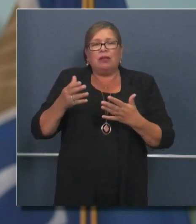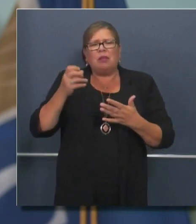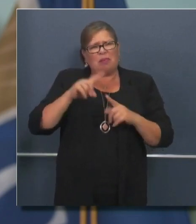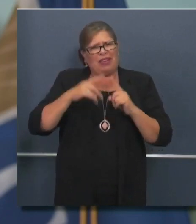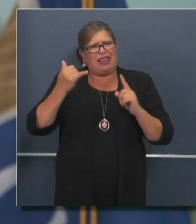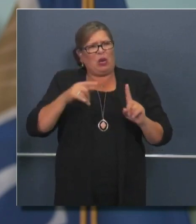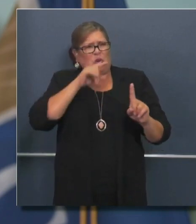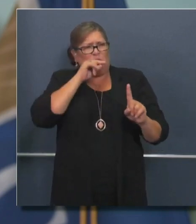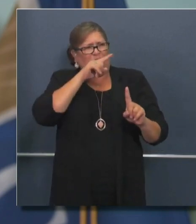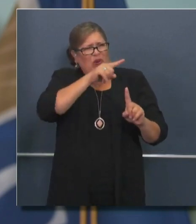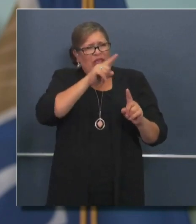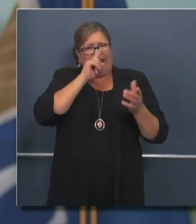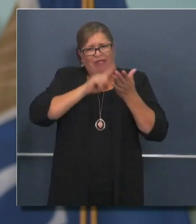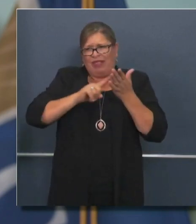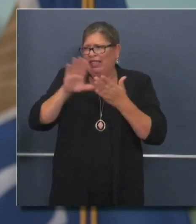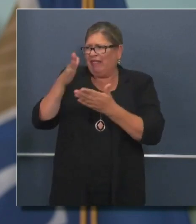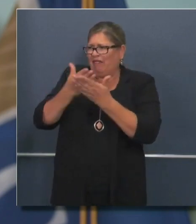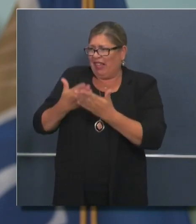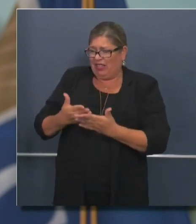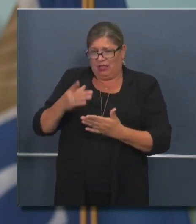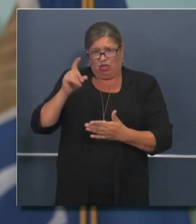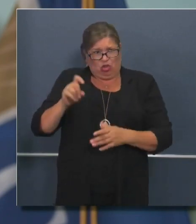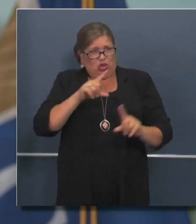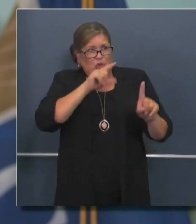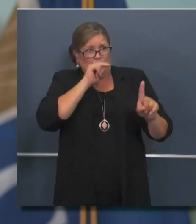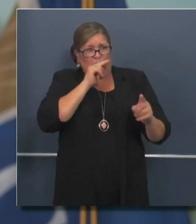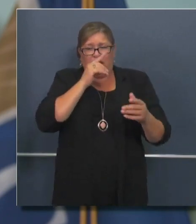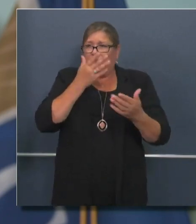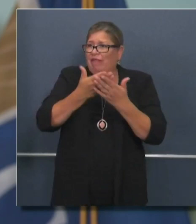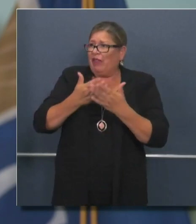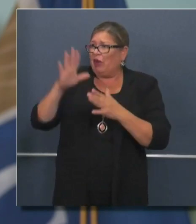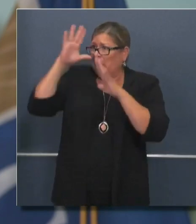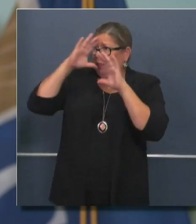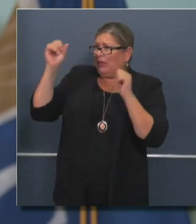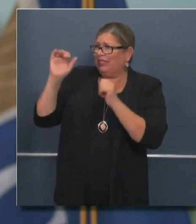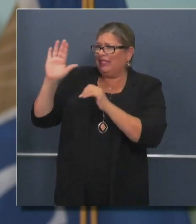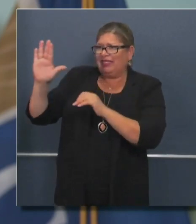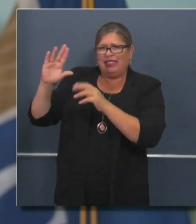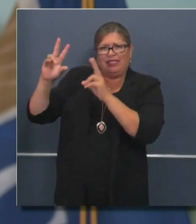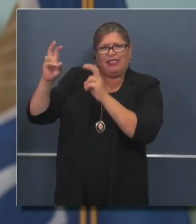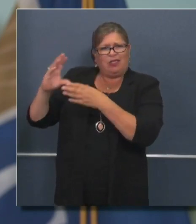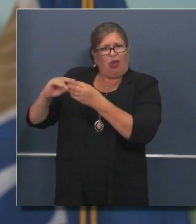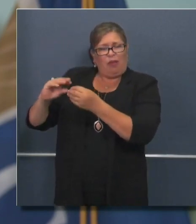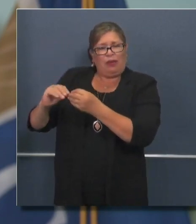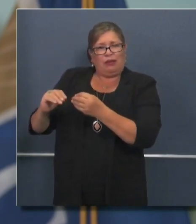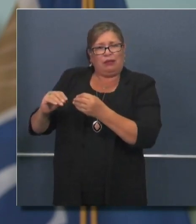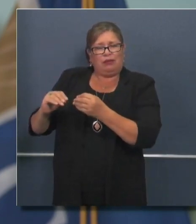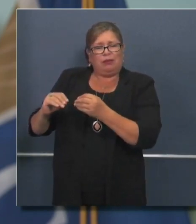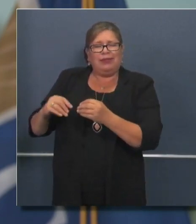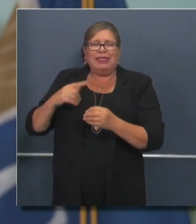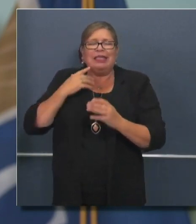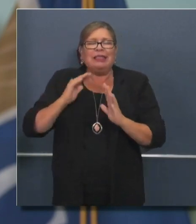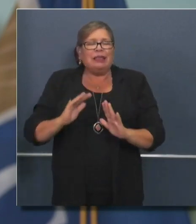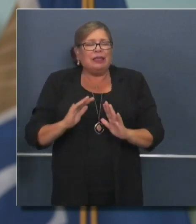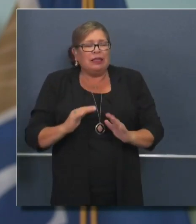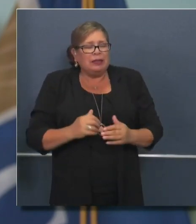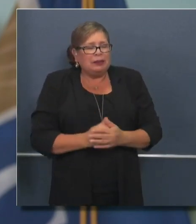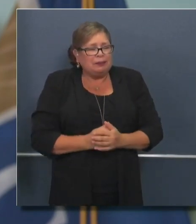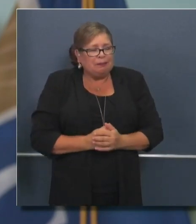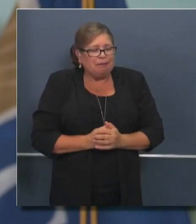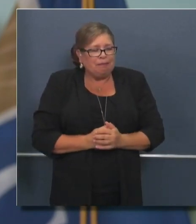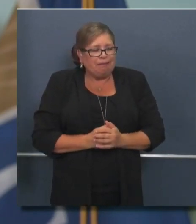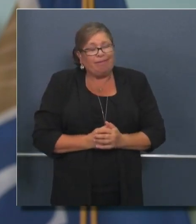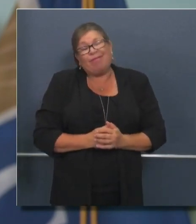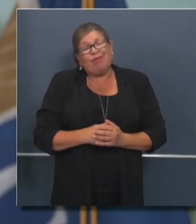on their platforms? I say this with deep respect. I think this is a sideshow. I think in so many respects this has